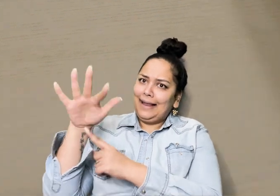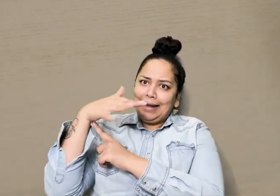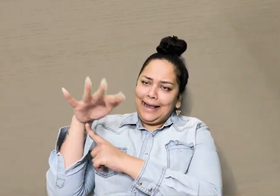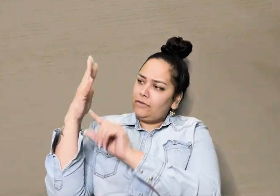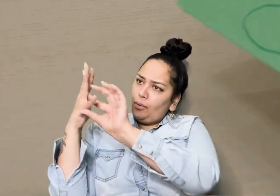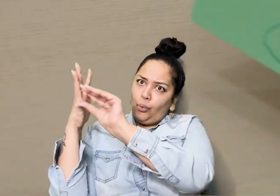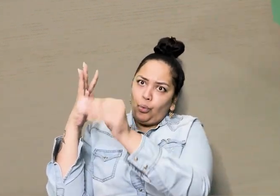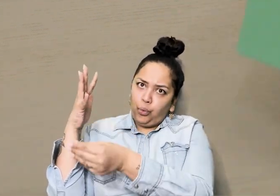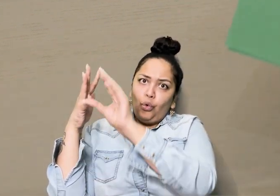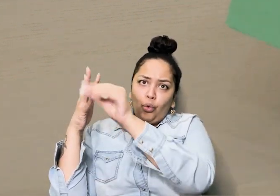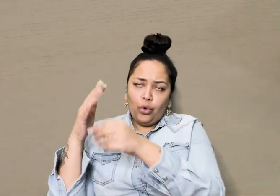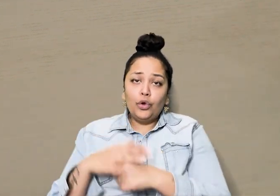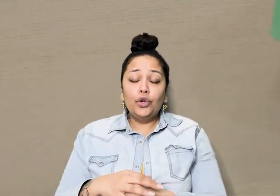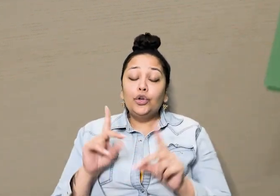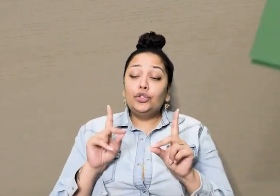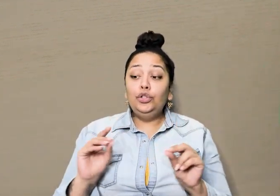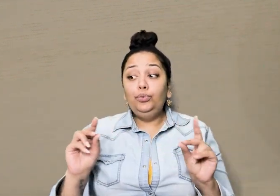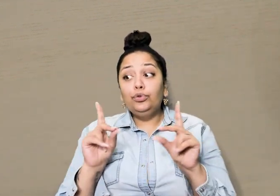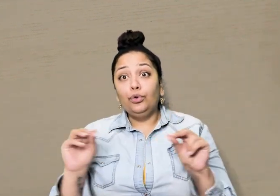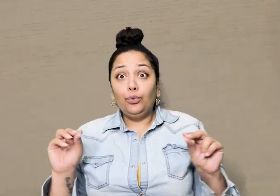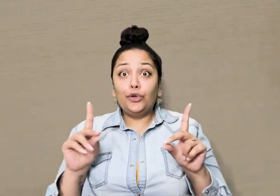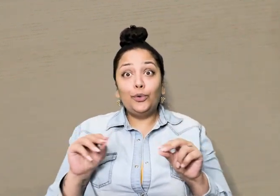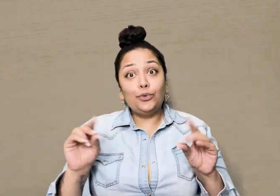look like your hand because we're trying to make it look like a palm tree leaf.